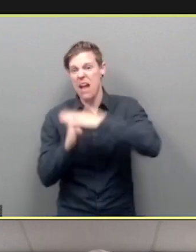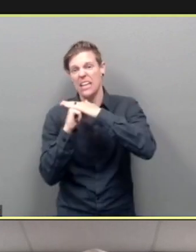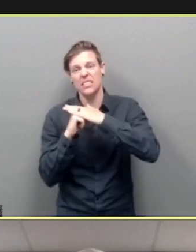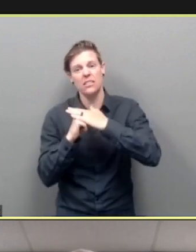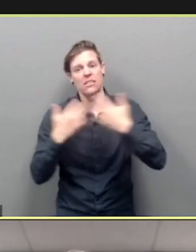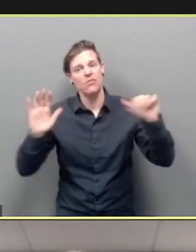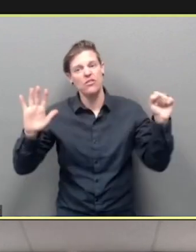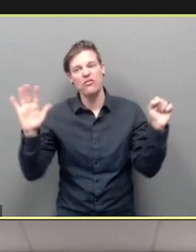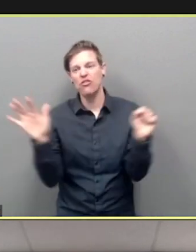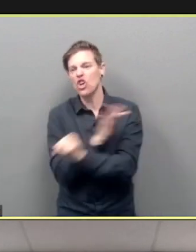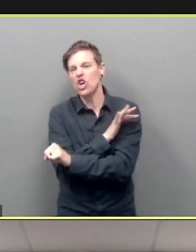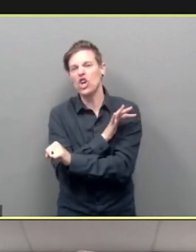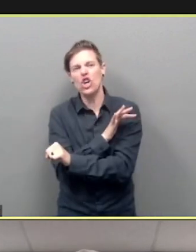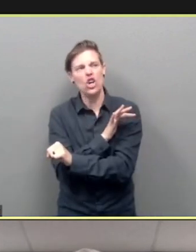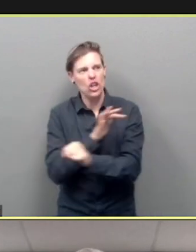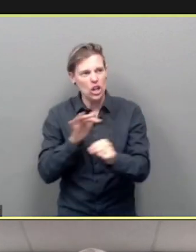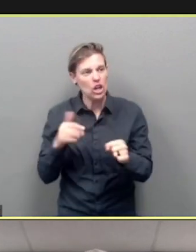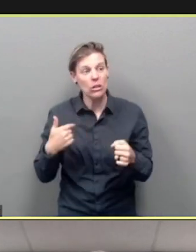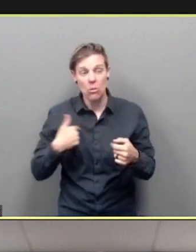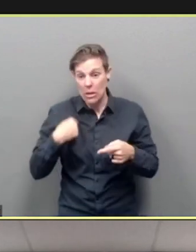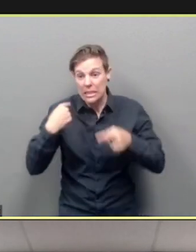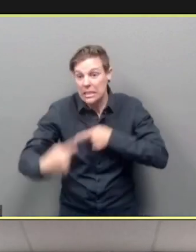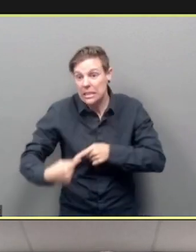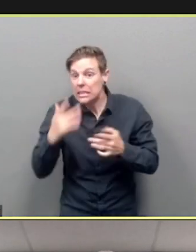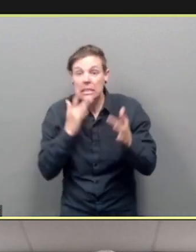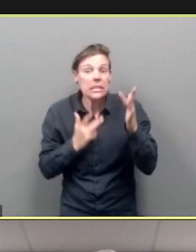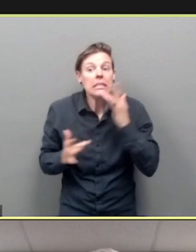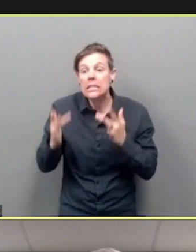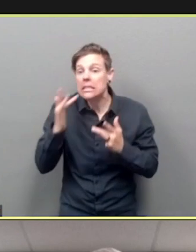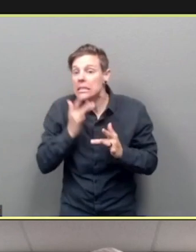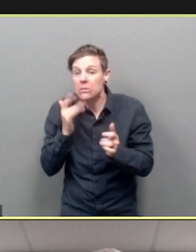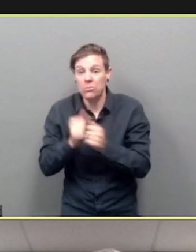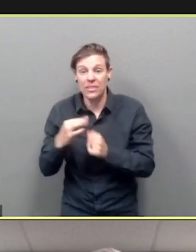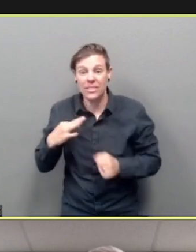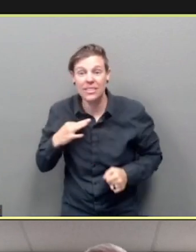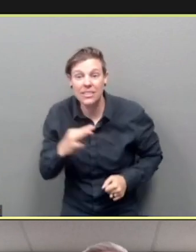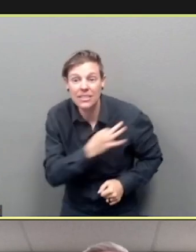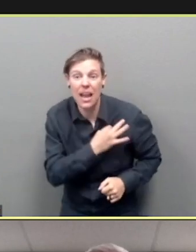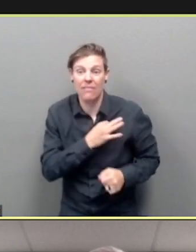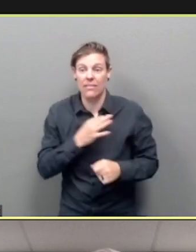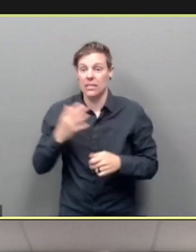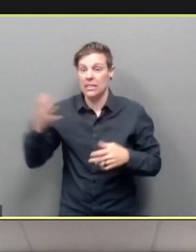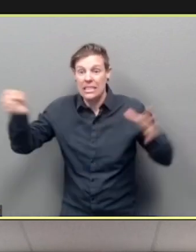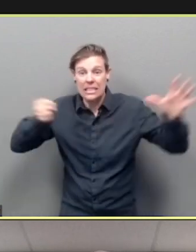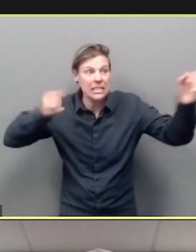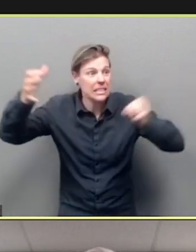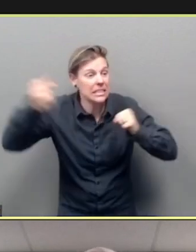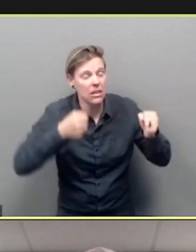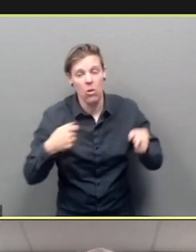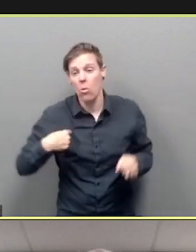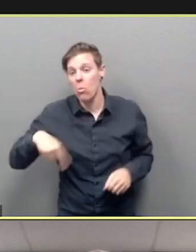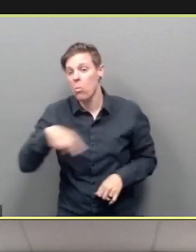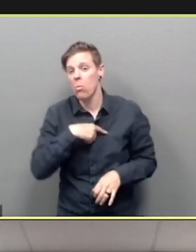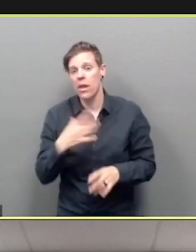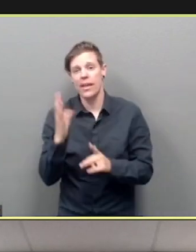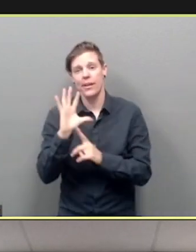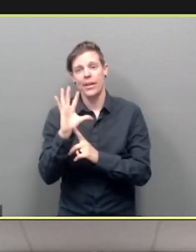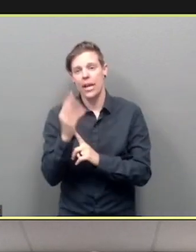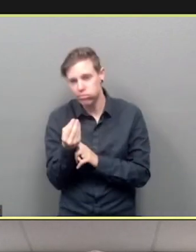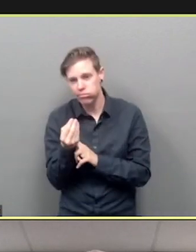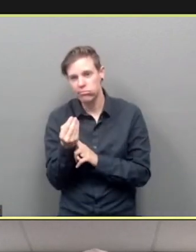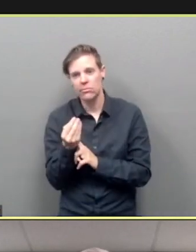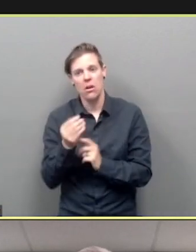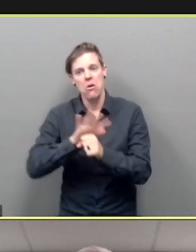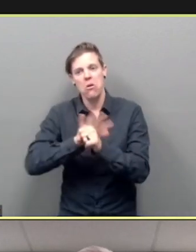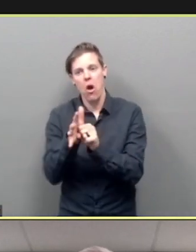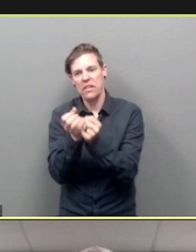of staffing because so many of our hospital workers are exhausted or retiring or just